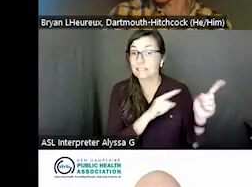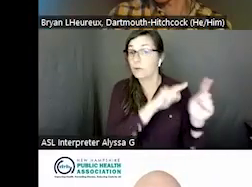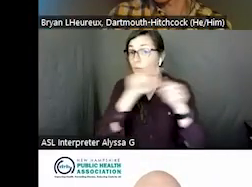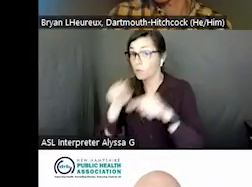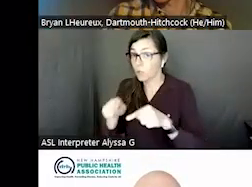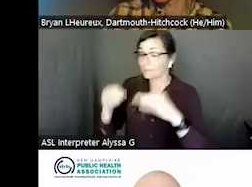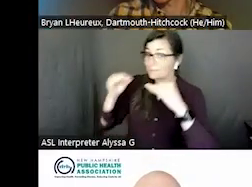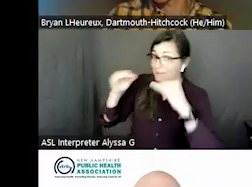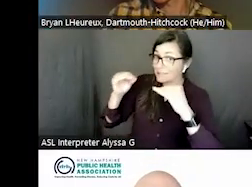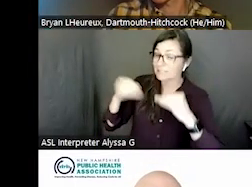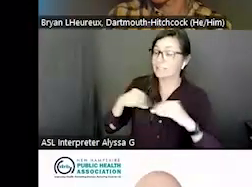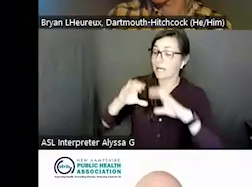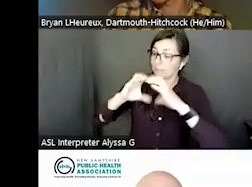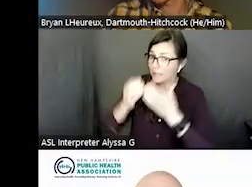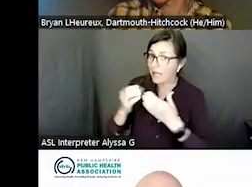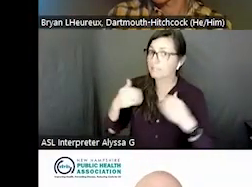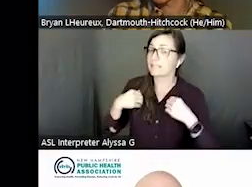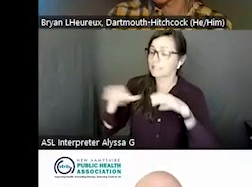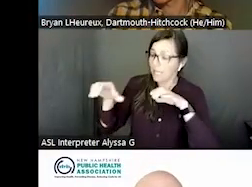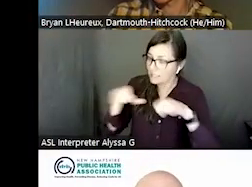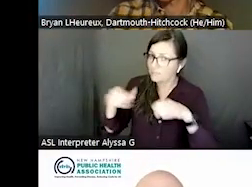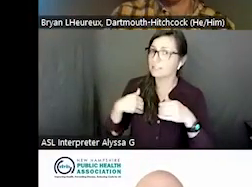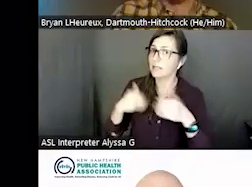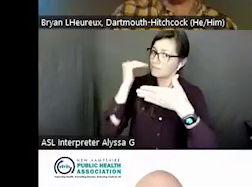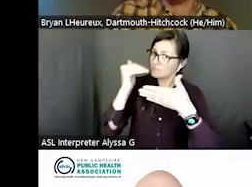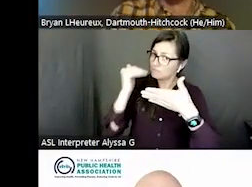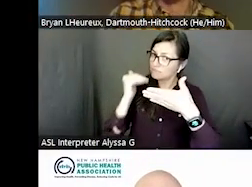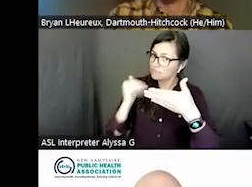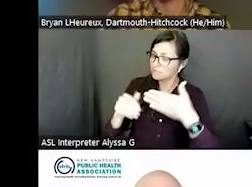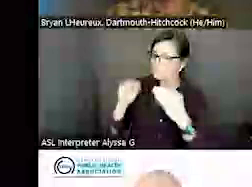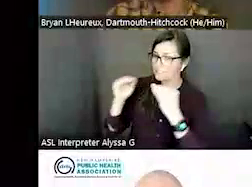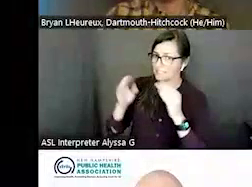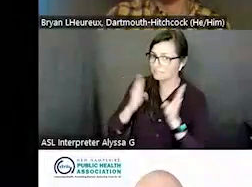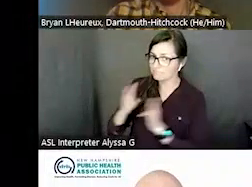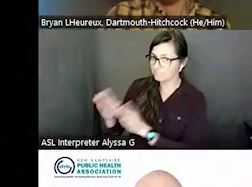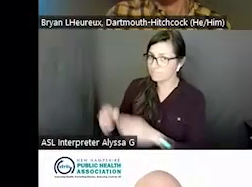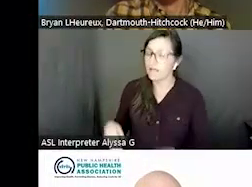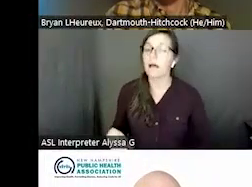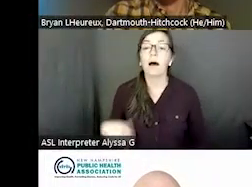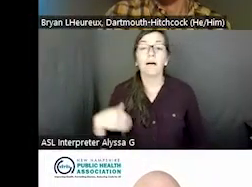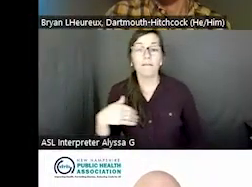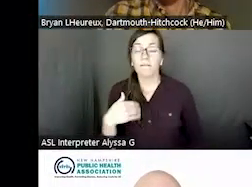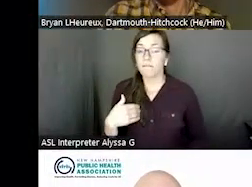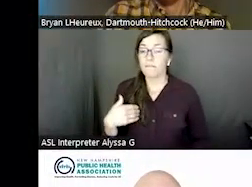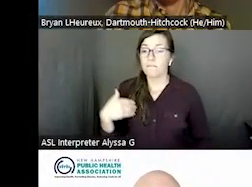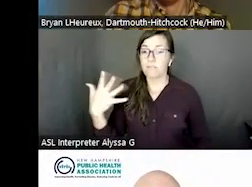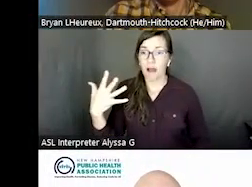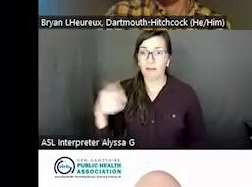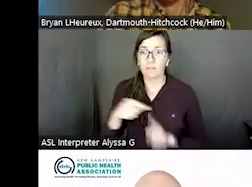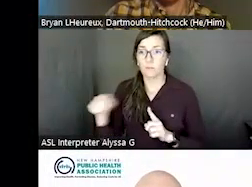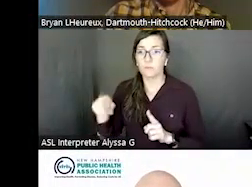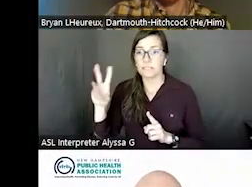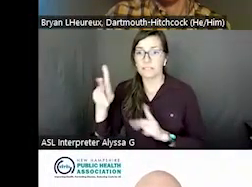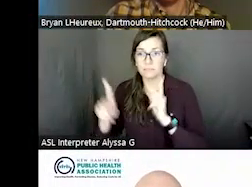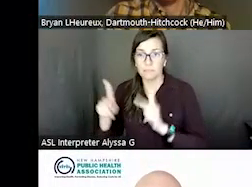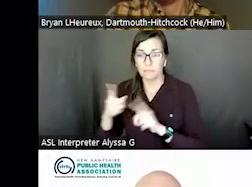learning objectives and fun activities for each of the modules. There are about 5 or 6 people from Fuerza Unida, and the rest of